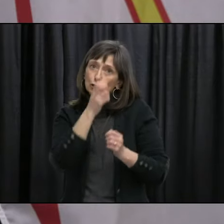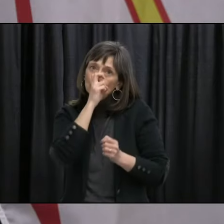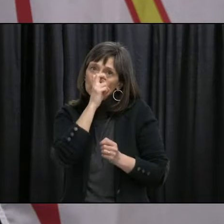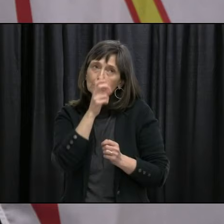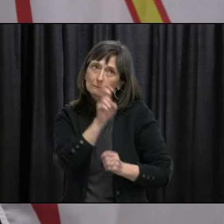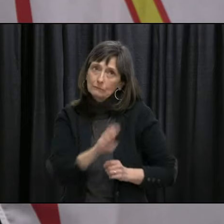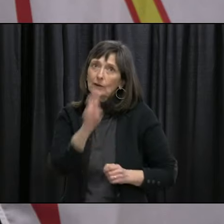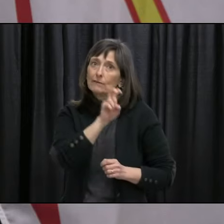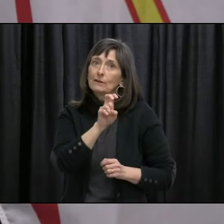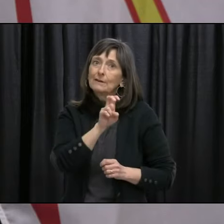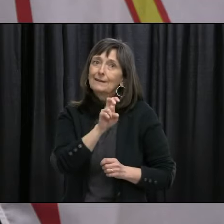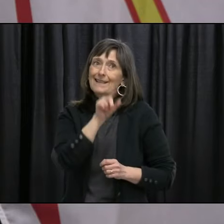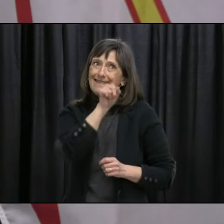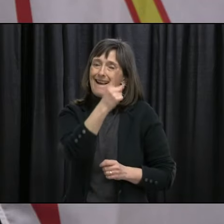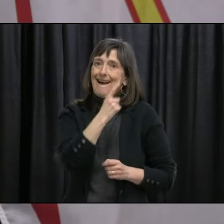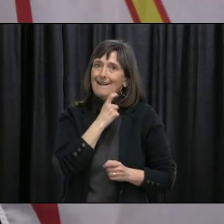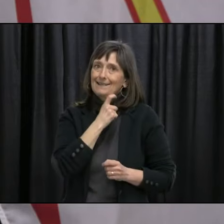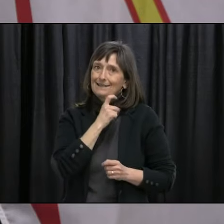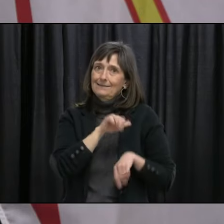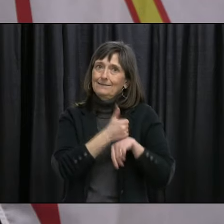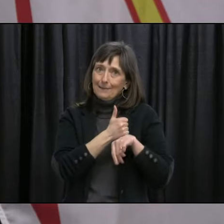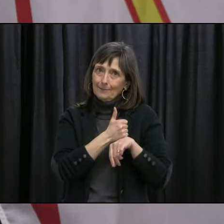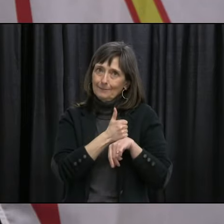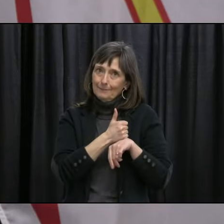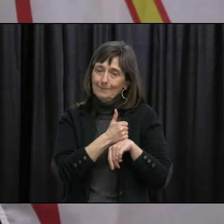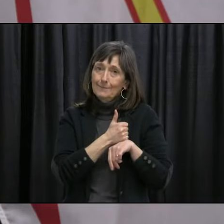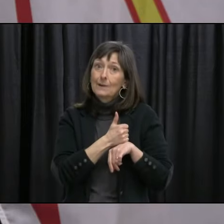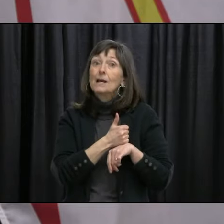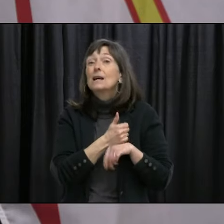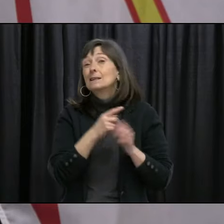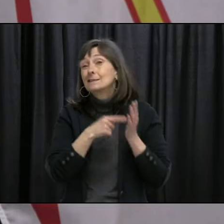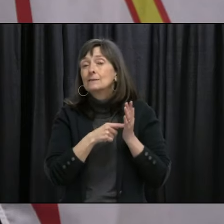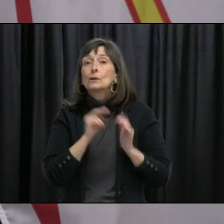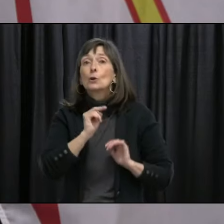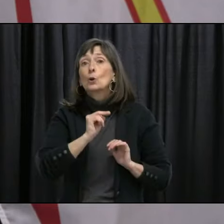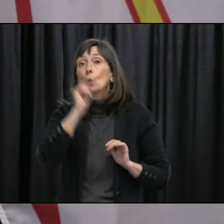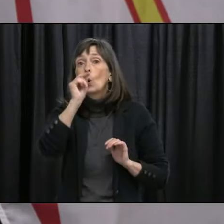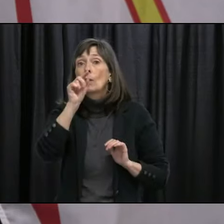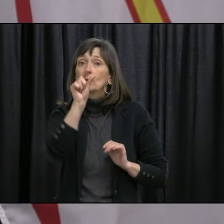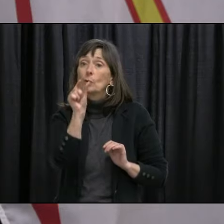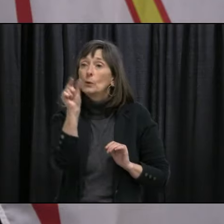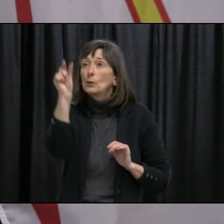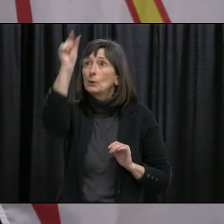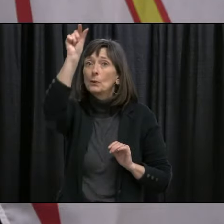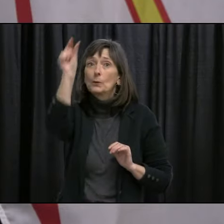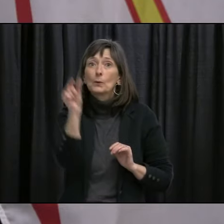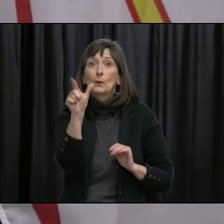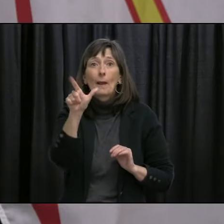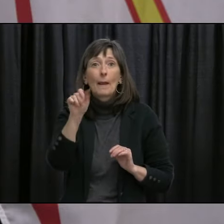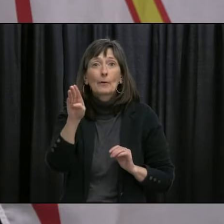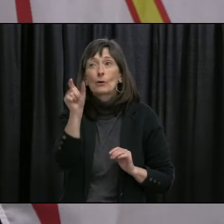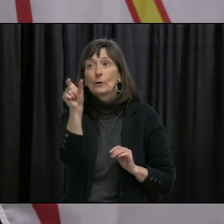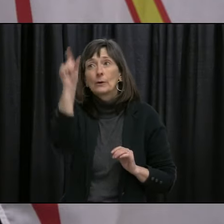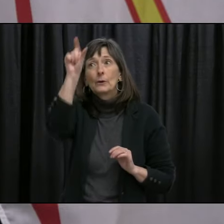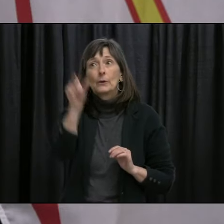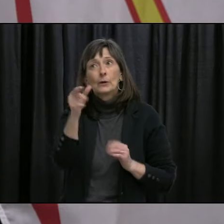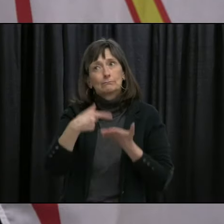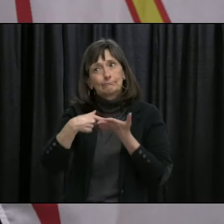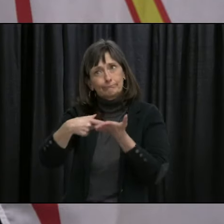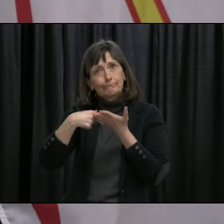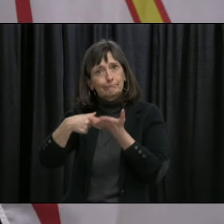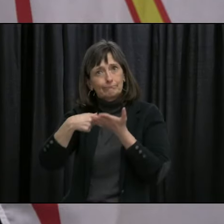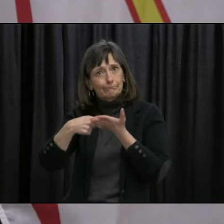As an example, the communities on the North Coast, so we have continued a dialogue with the leadership there, and they've